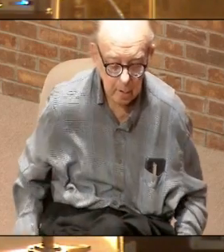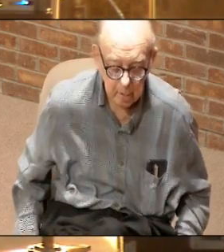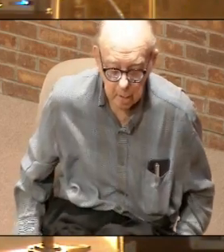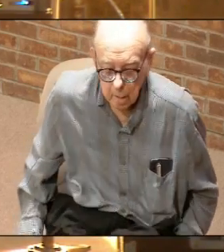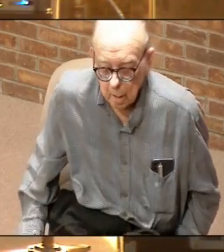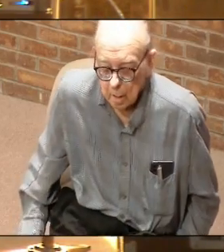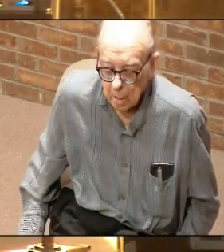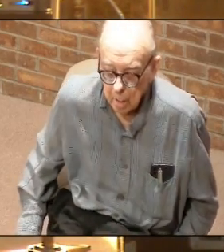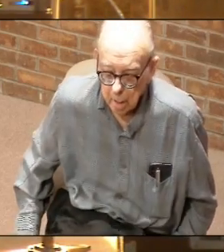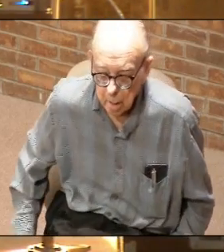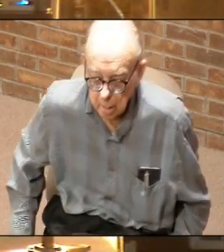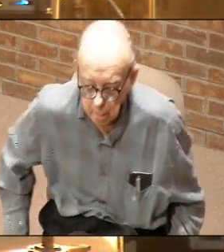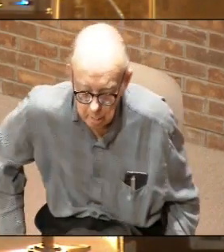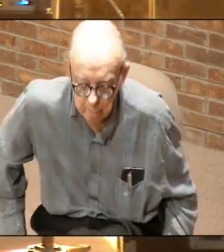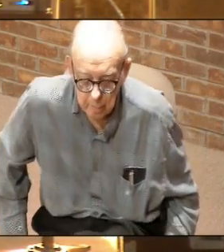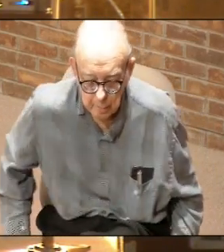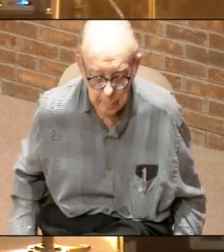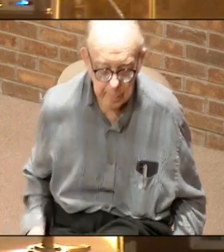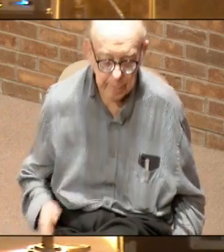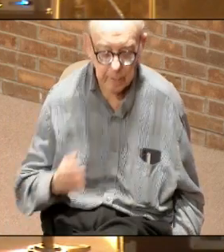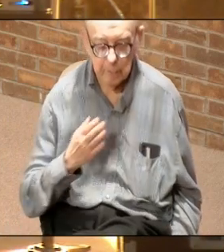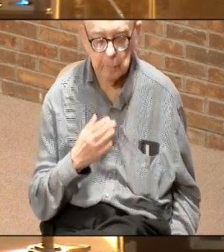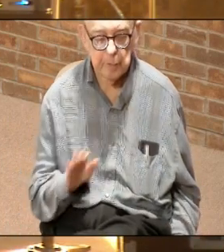best to the good news.